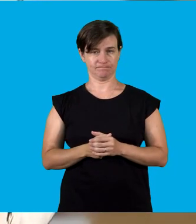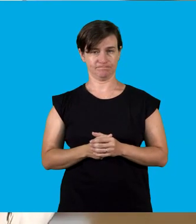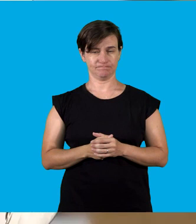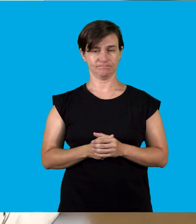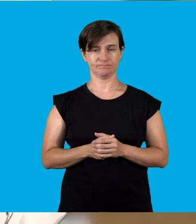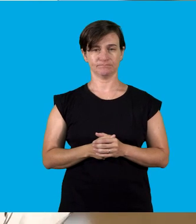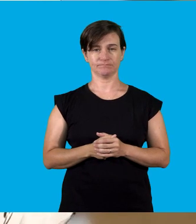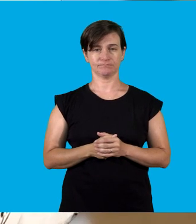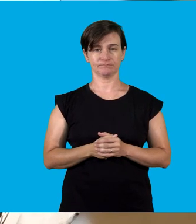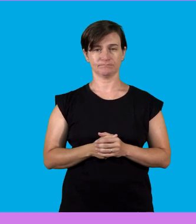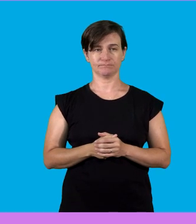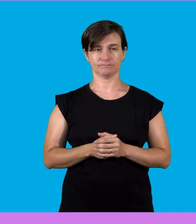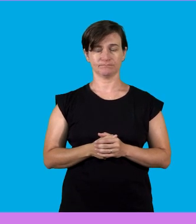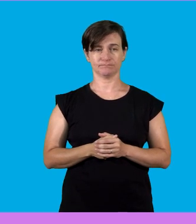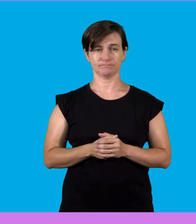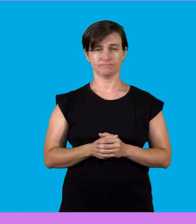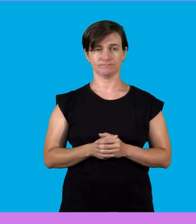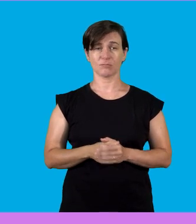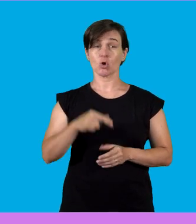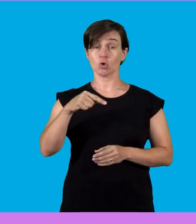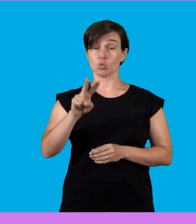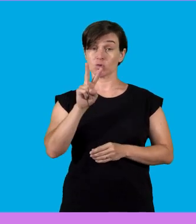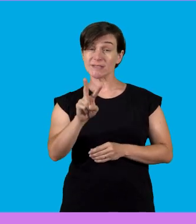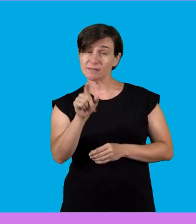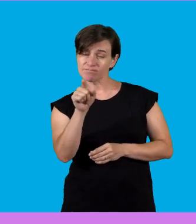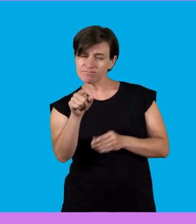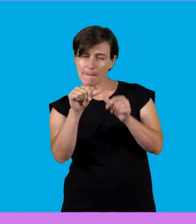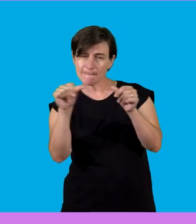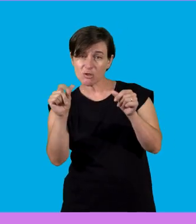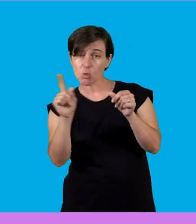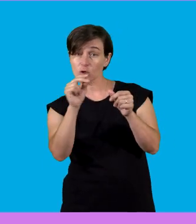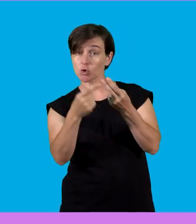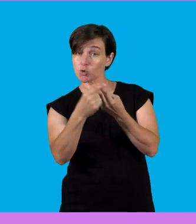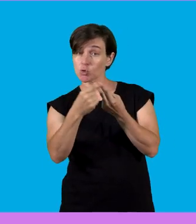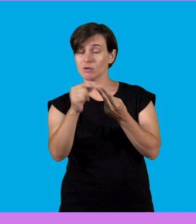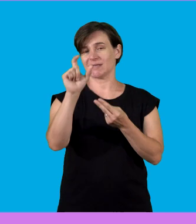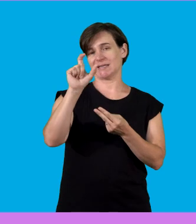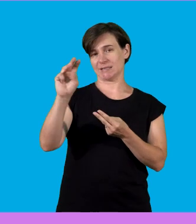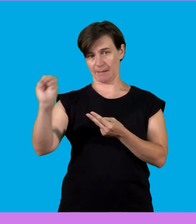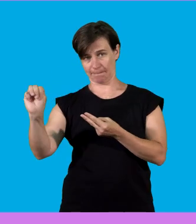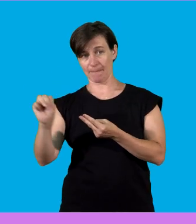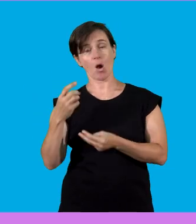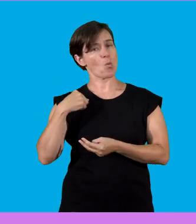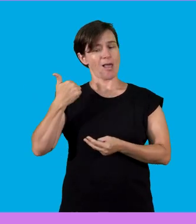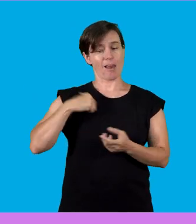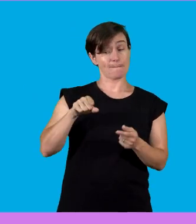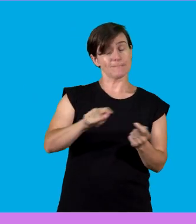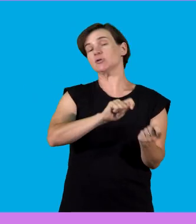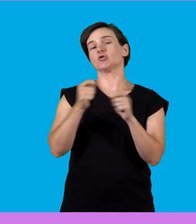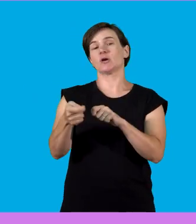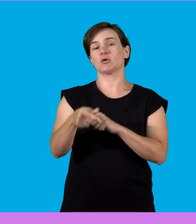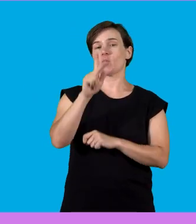at this. We are at centimeters and we want to go